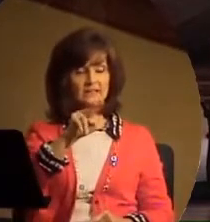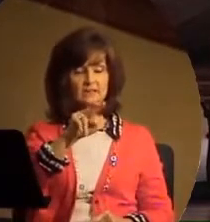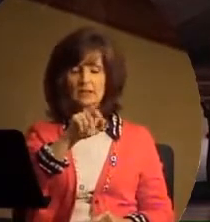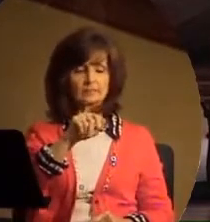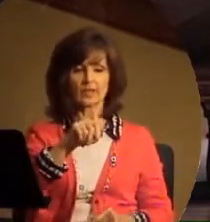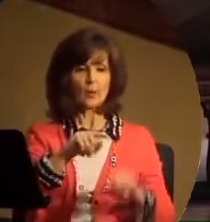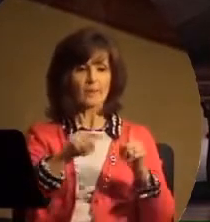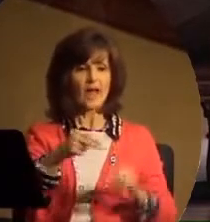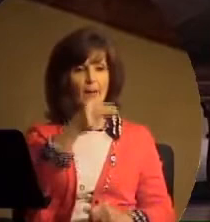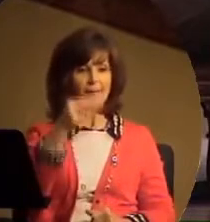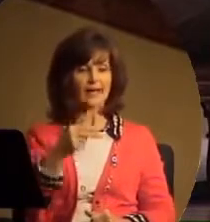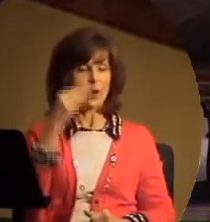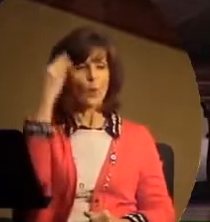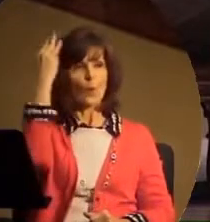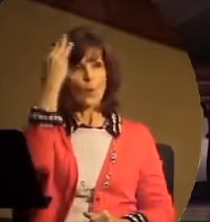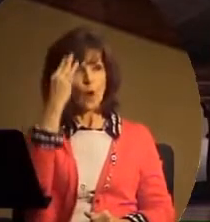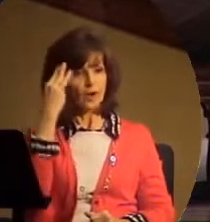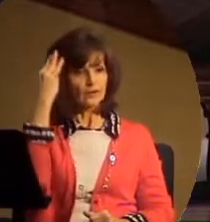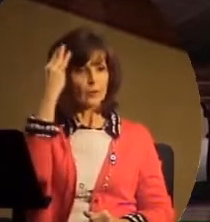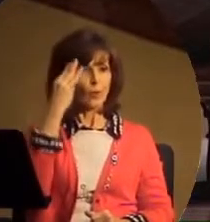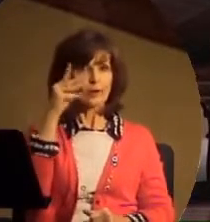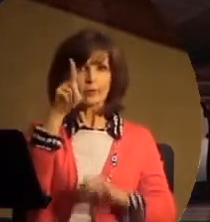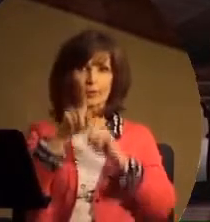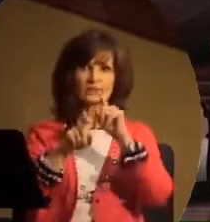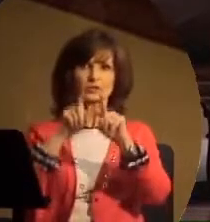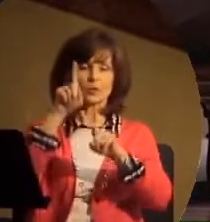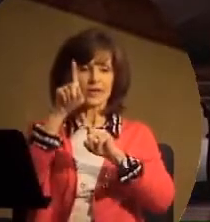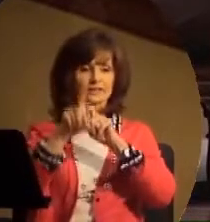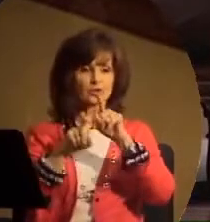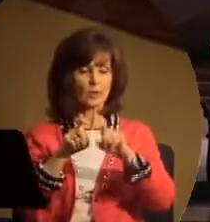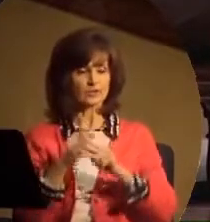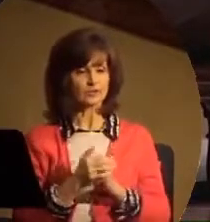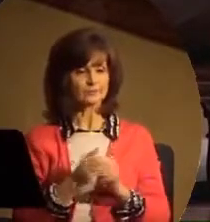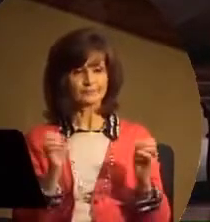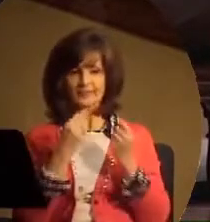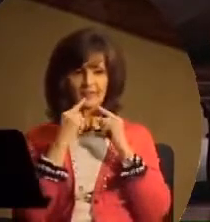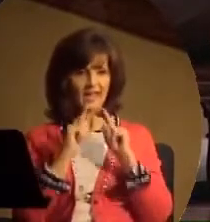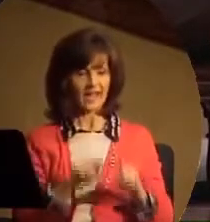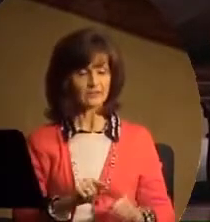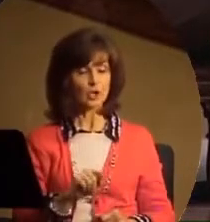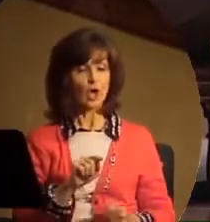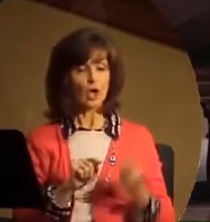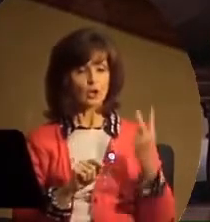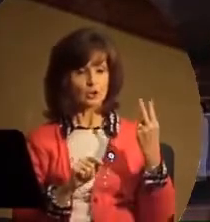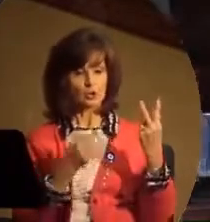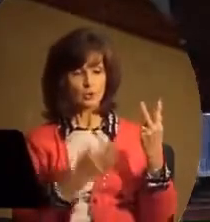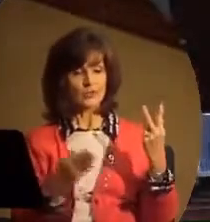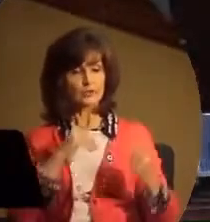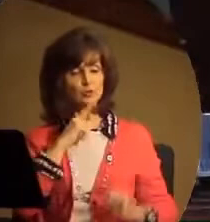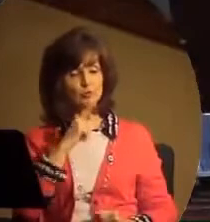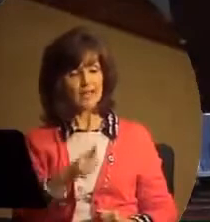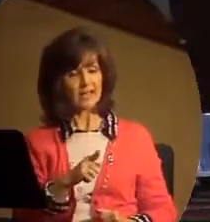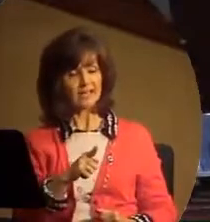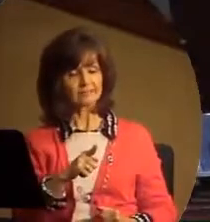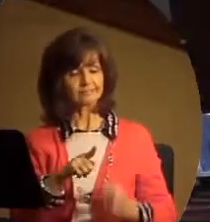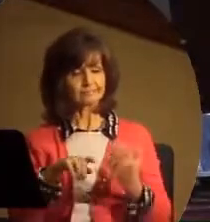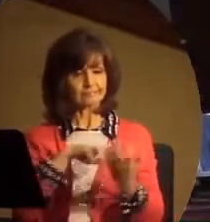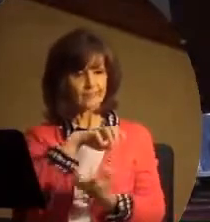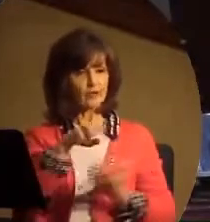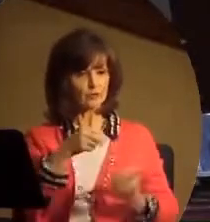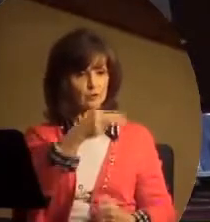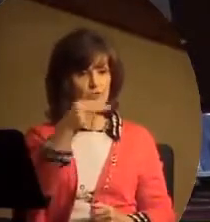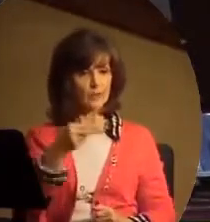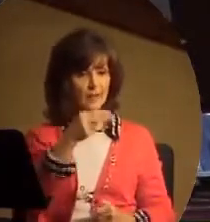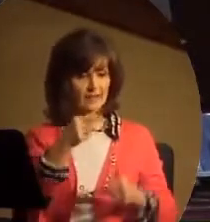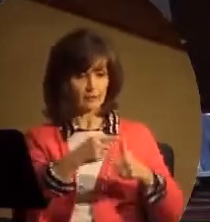questions than he did answers. And basically, the two things that really puzzled Habakkuk was,